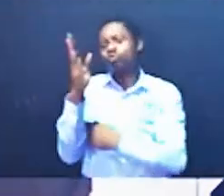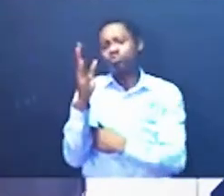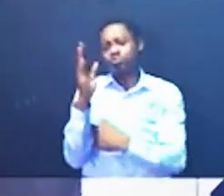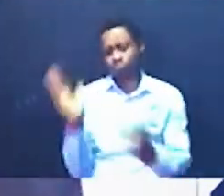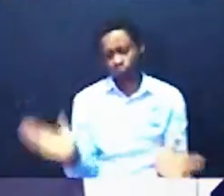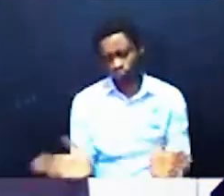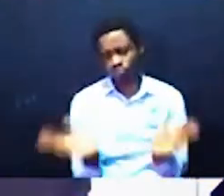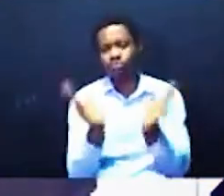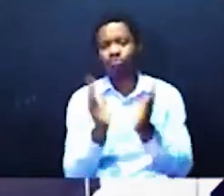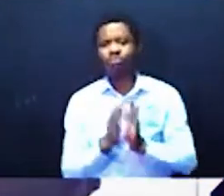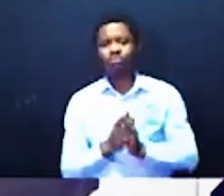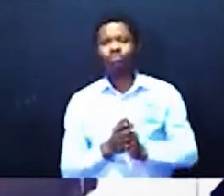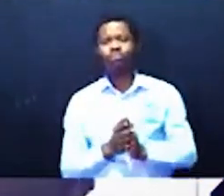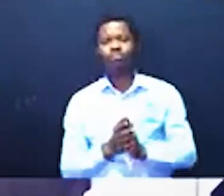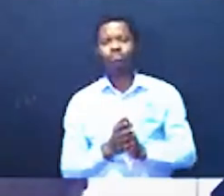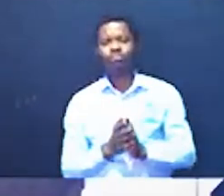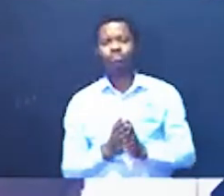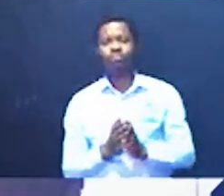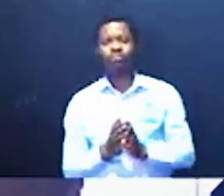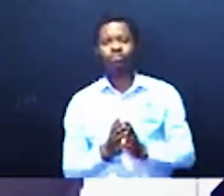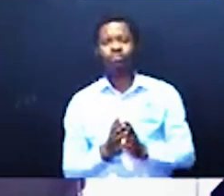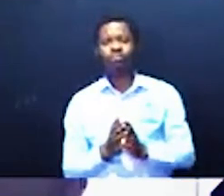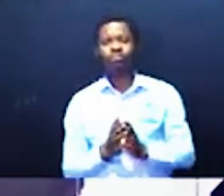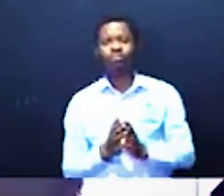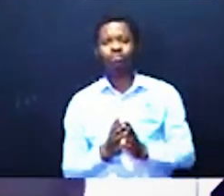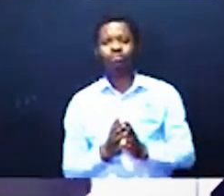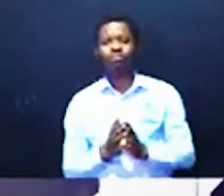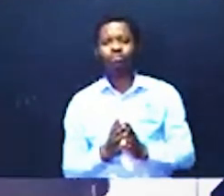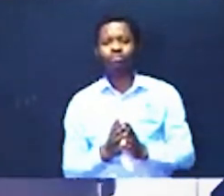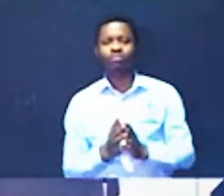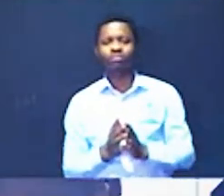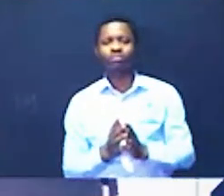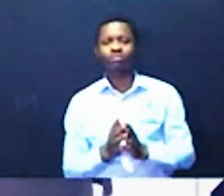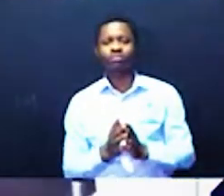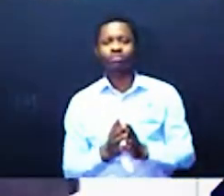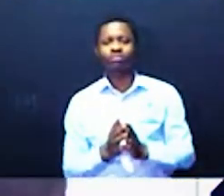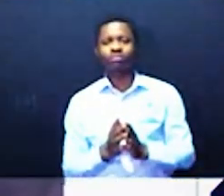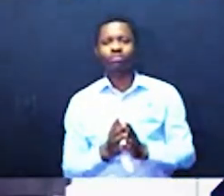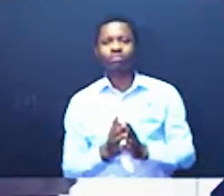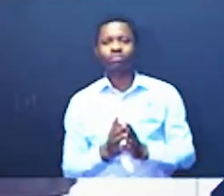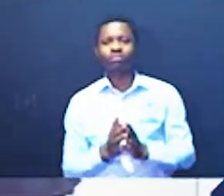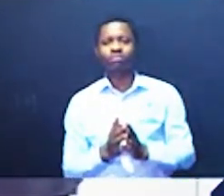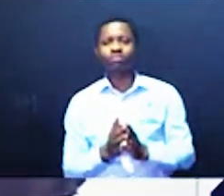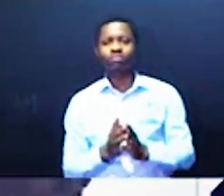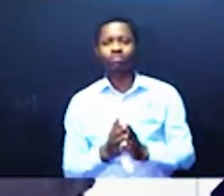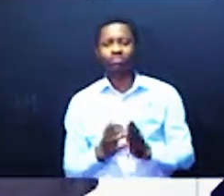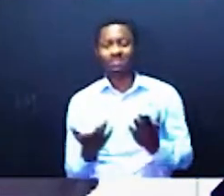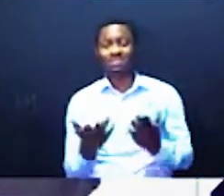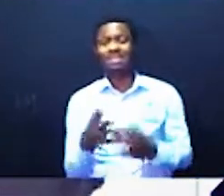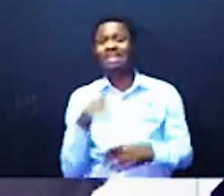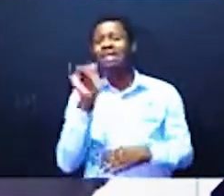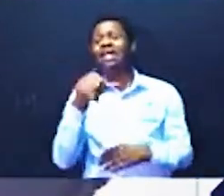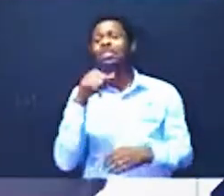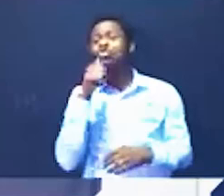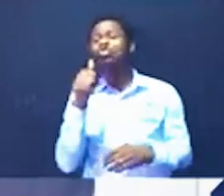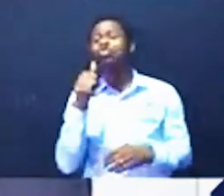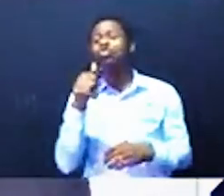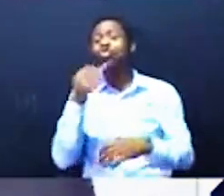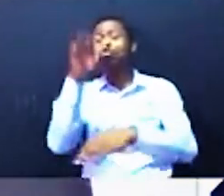duani metumfo se monnante se de efata fra wode afremu no. Now this is not apostolic calling.